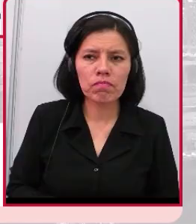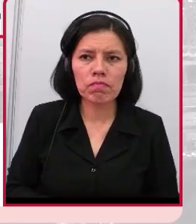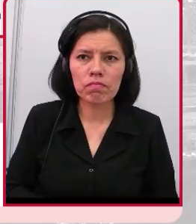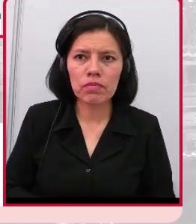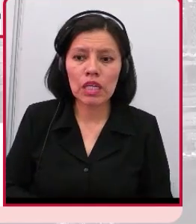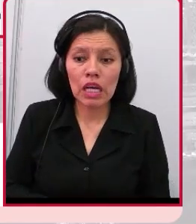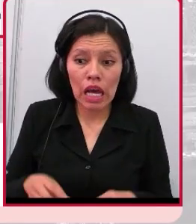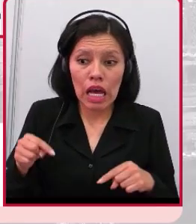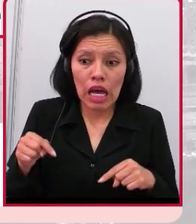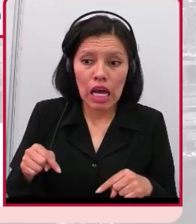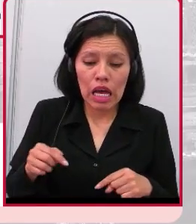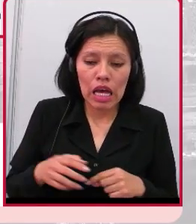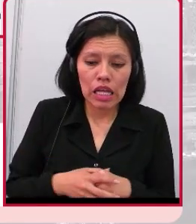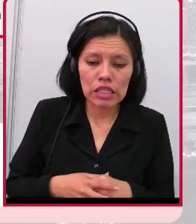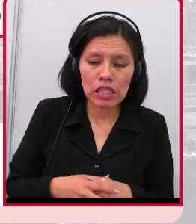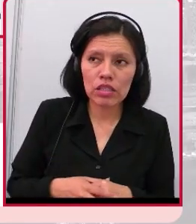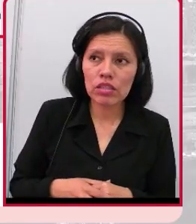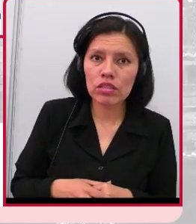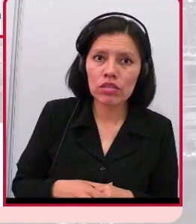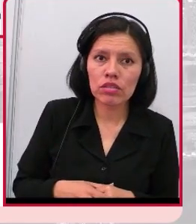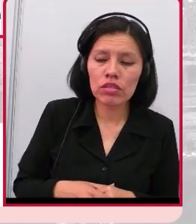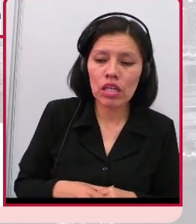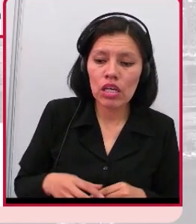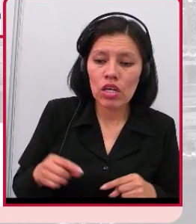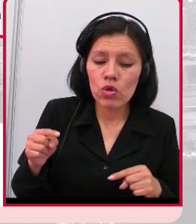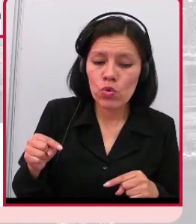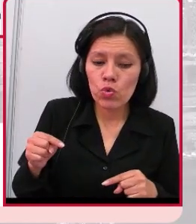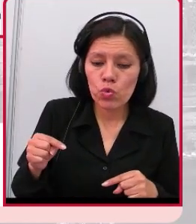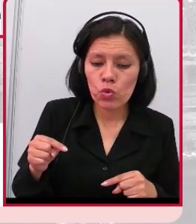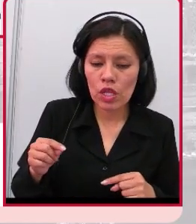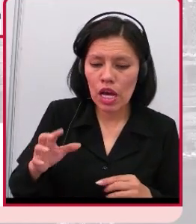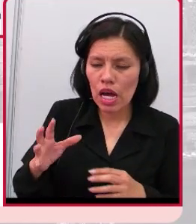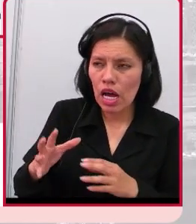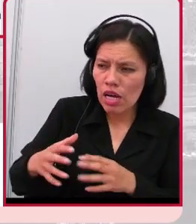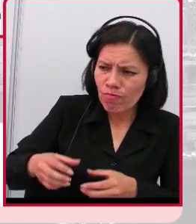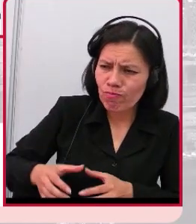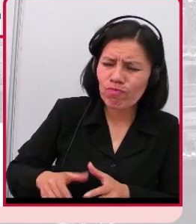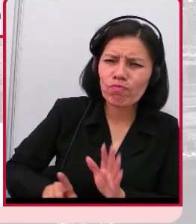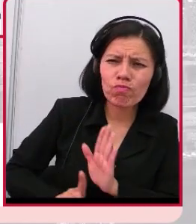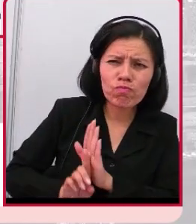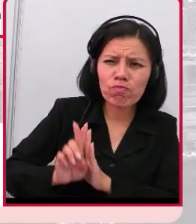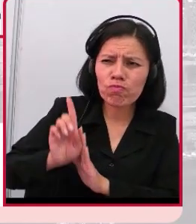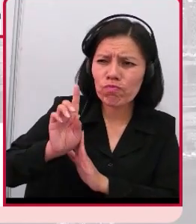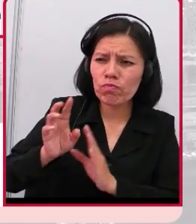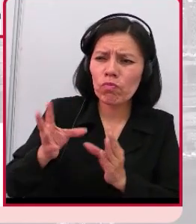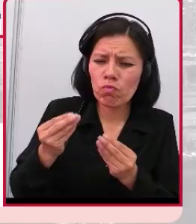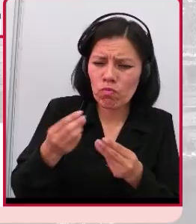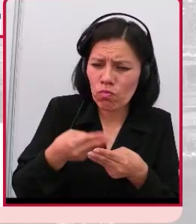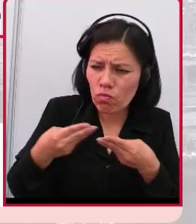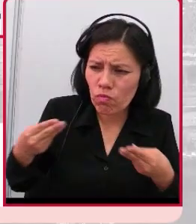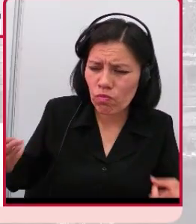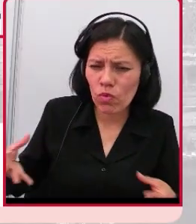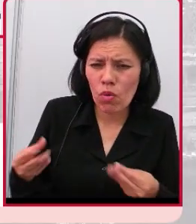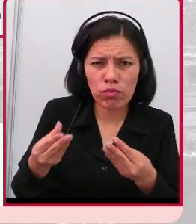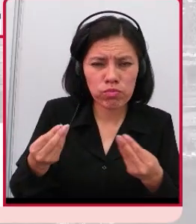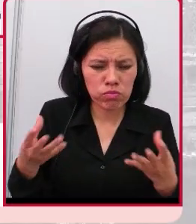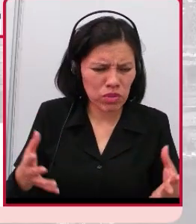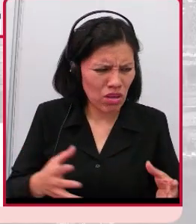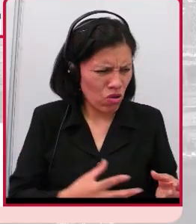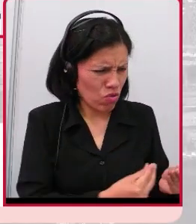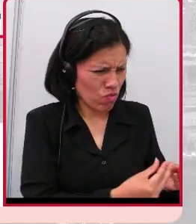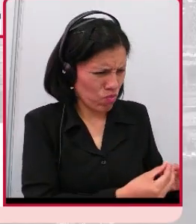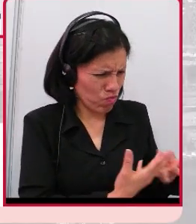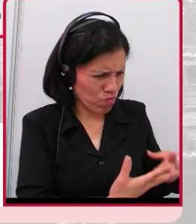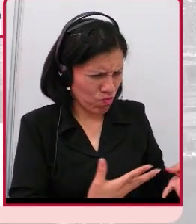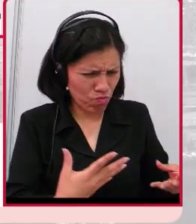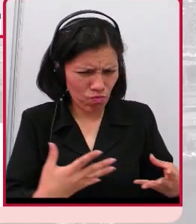have the deposit considered 1 in a million, with high mineralization rate as